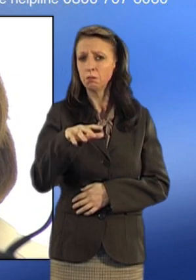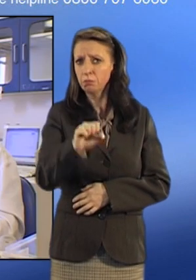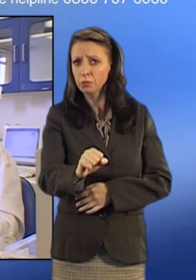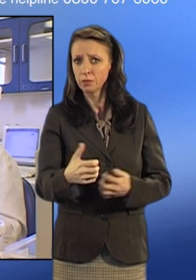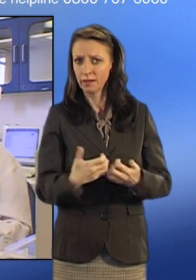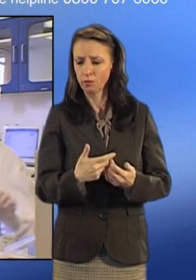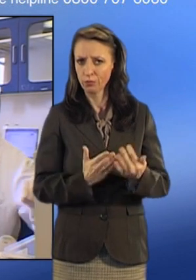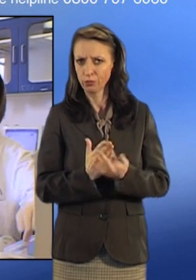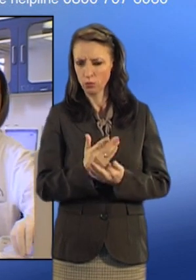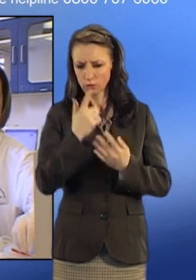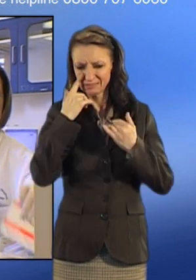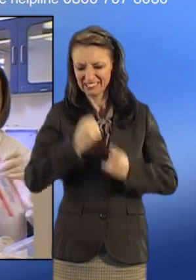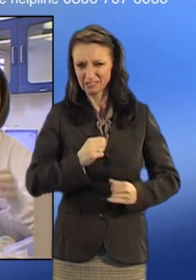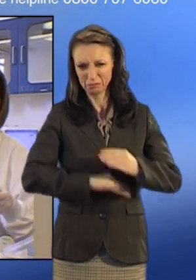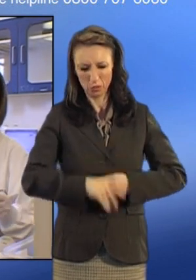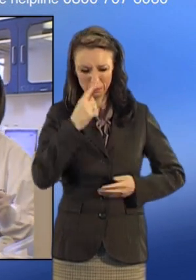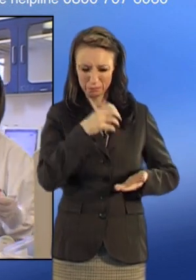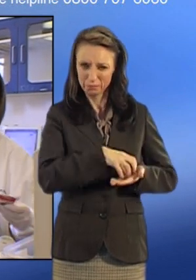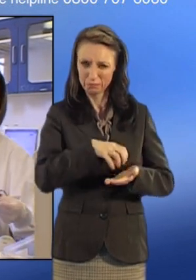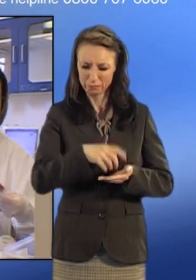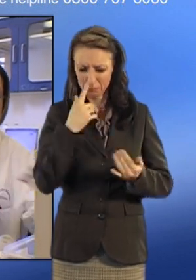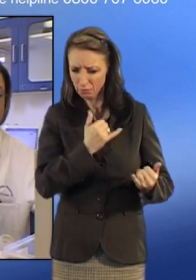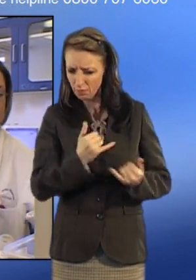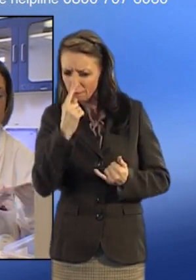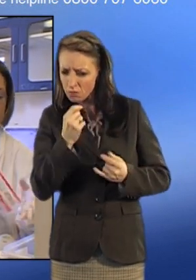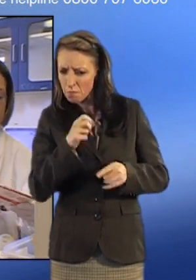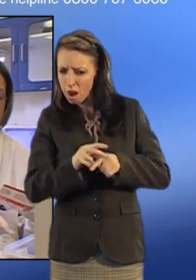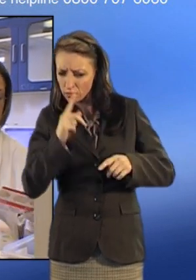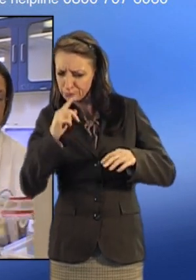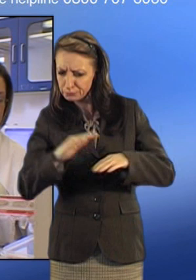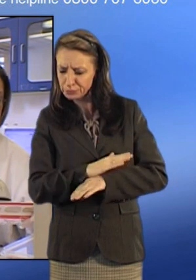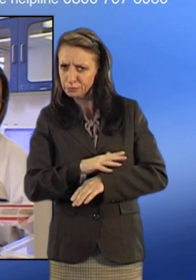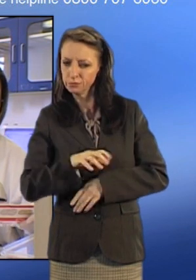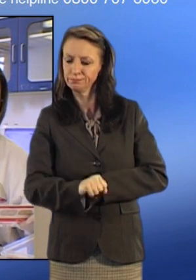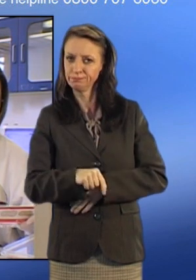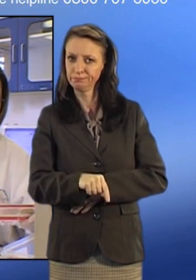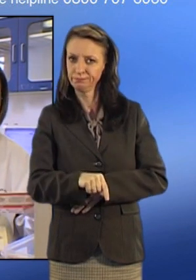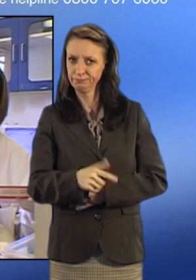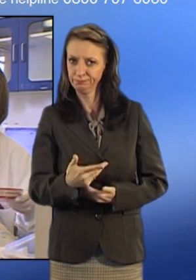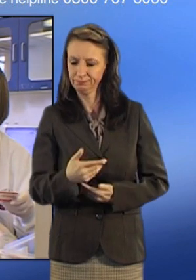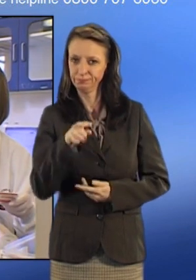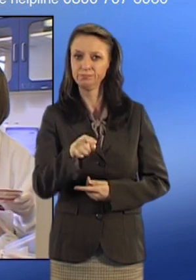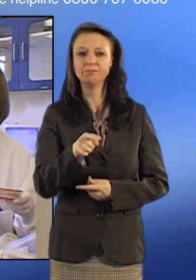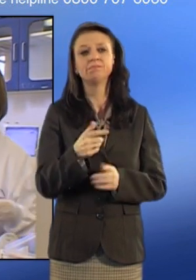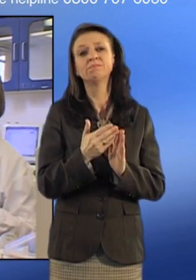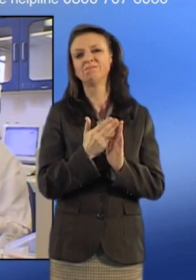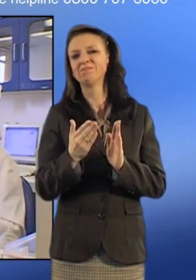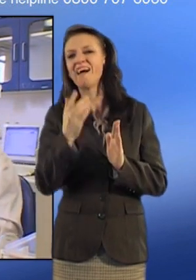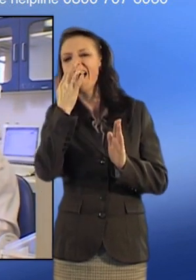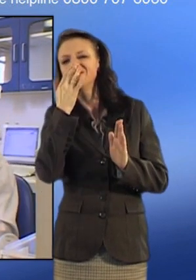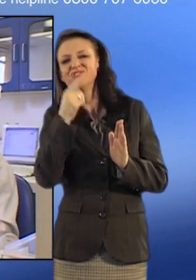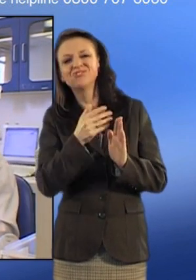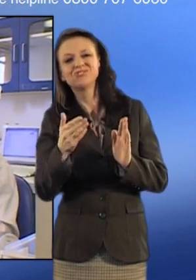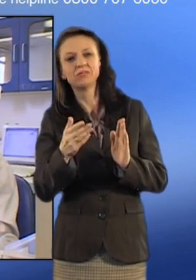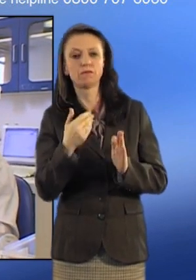blood. The risk of bowel cancer increases with age, so the screening programme is aimed at those aged between 60